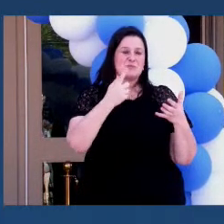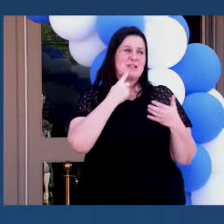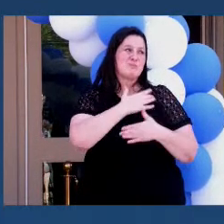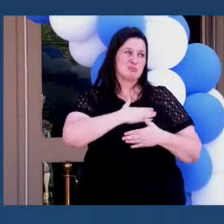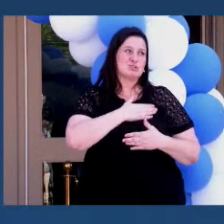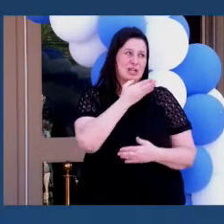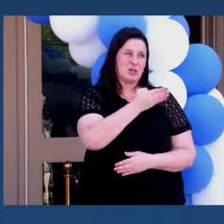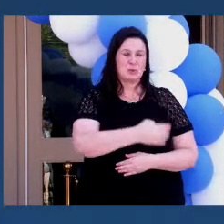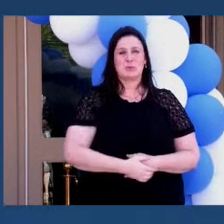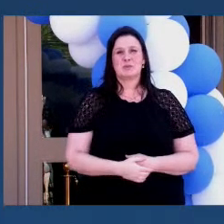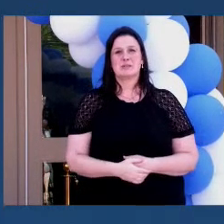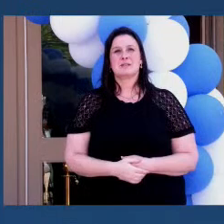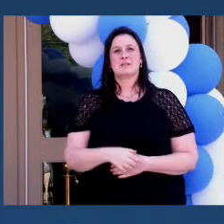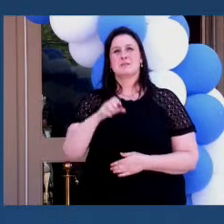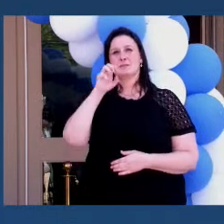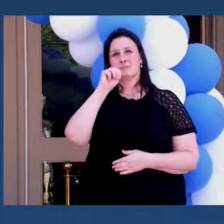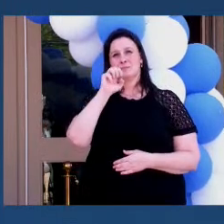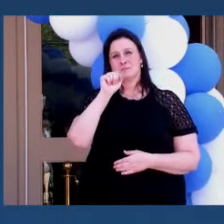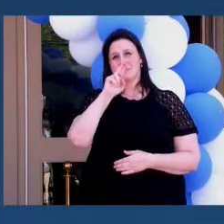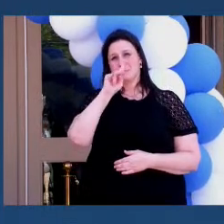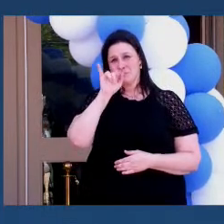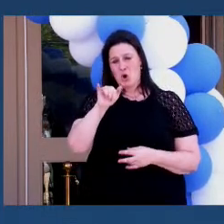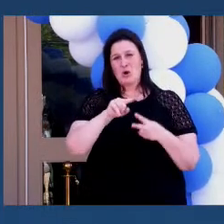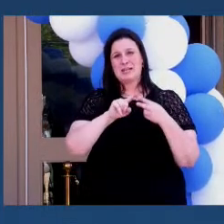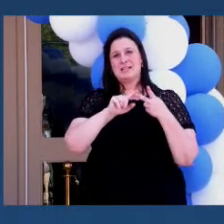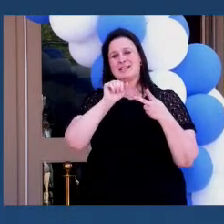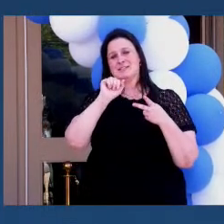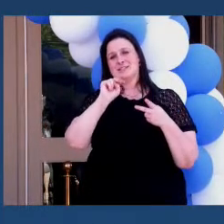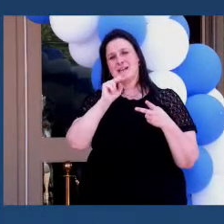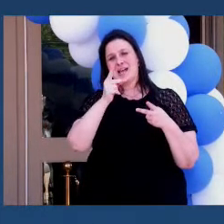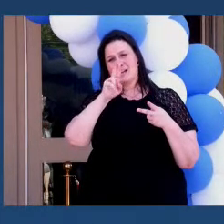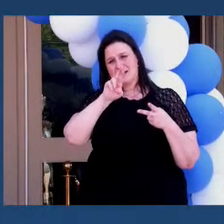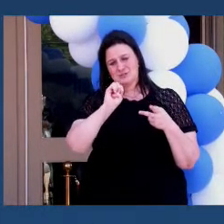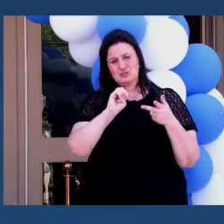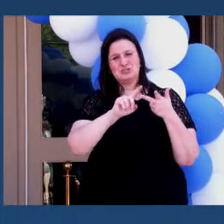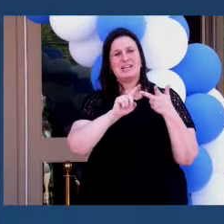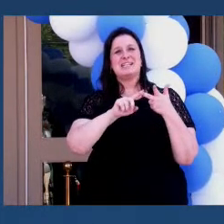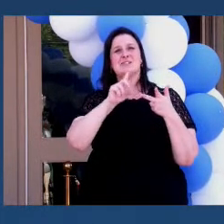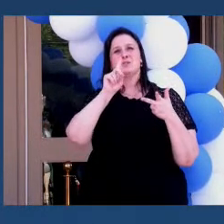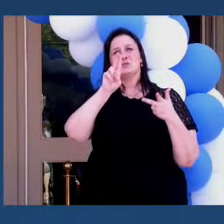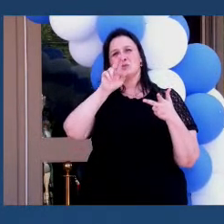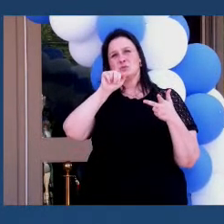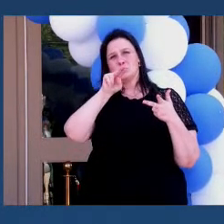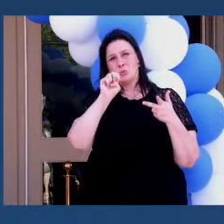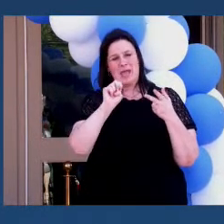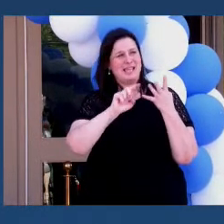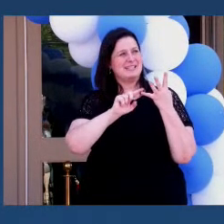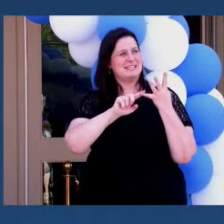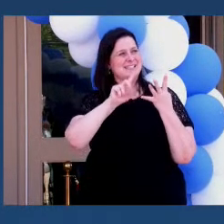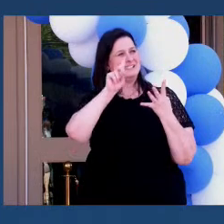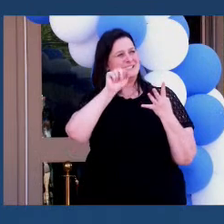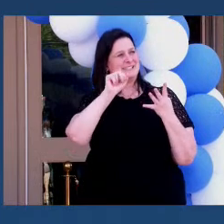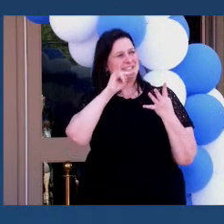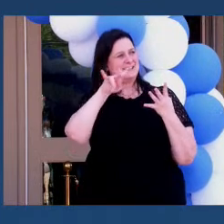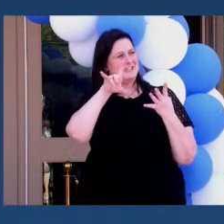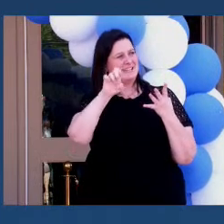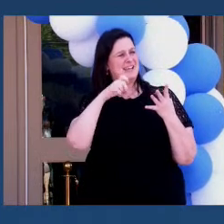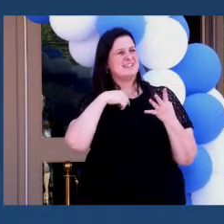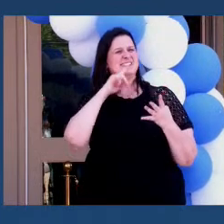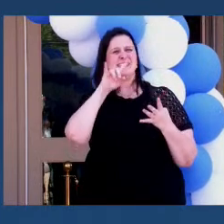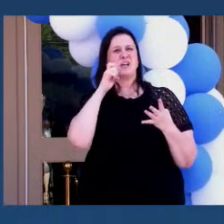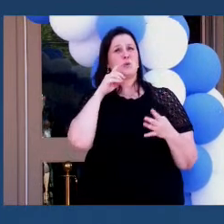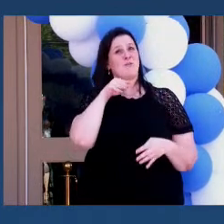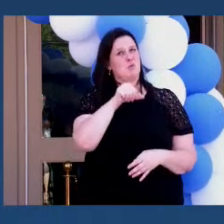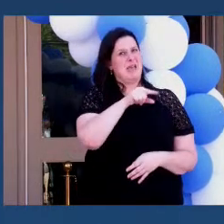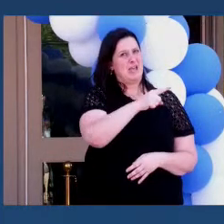you. Marty, Andre, Dwayne, and Danielle. And Danielle, I have to pay you because you were one of